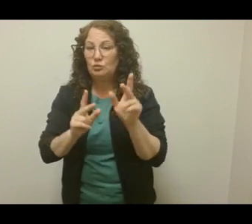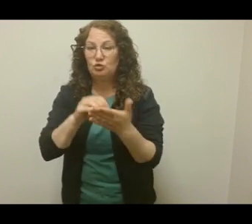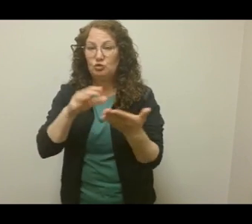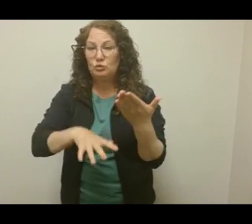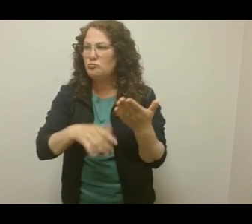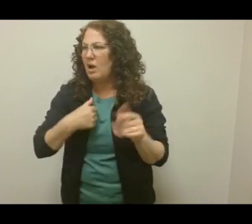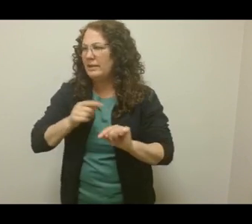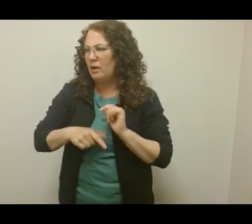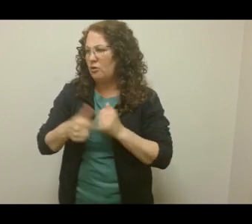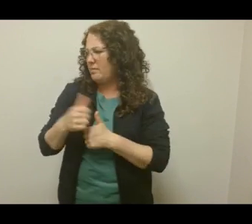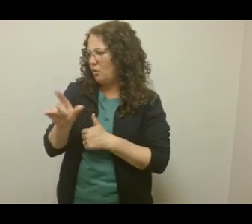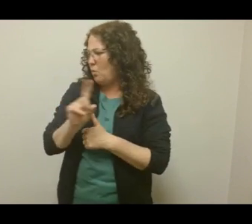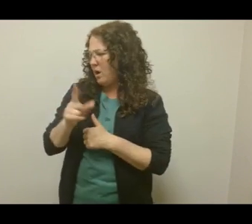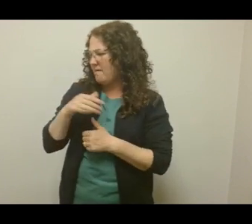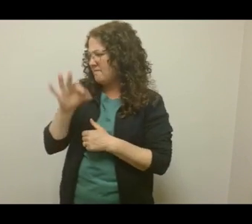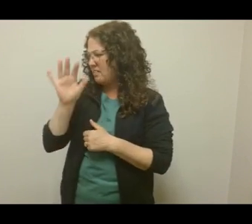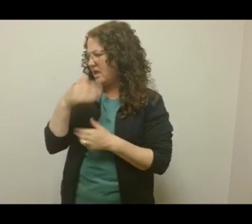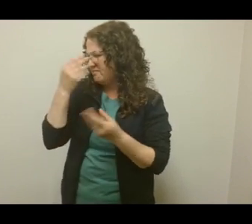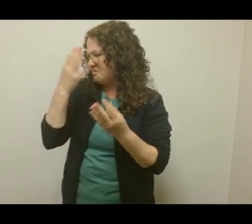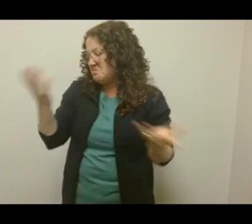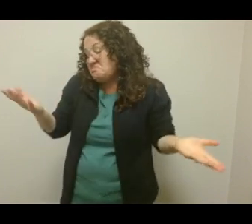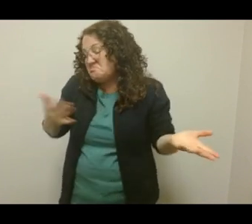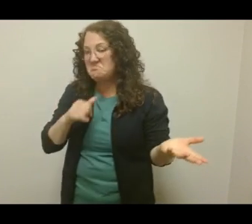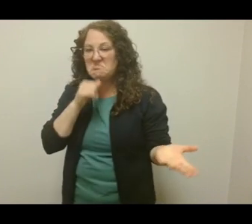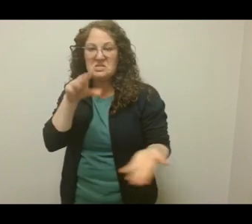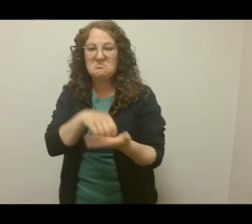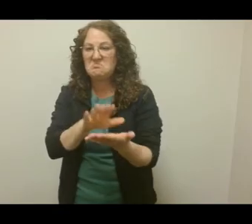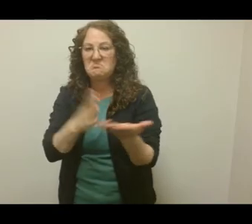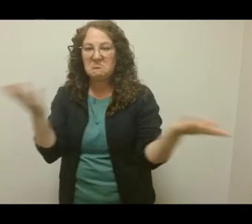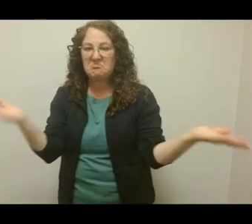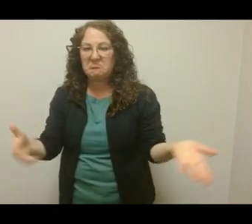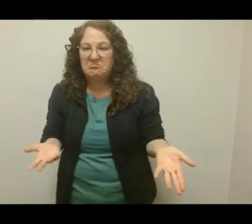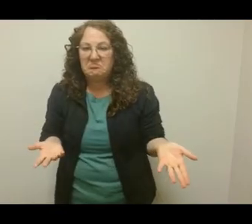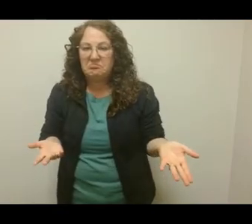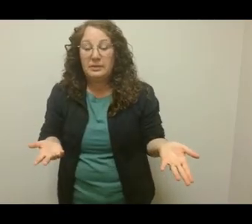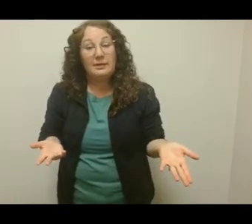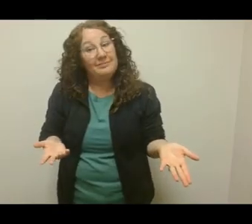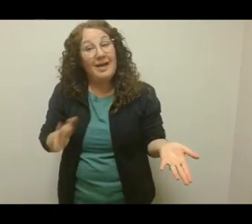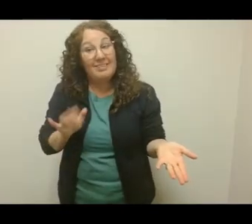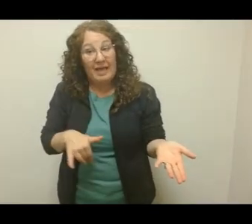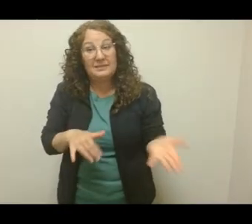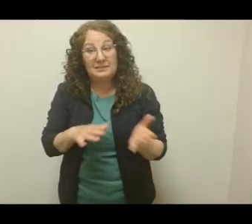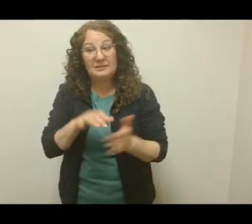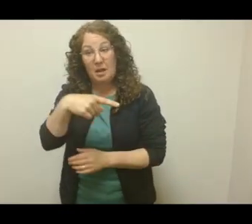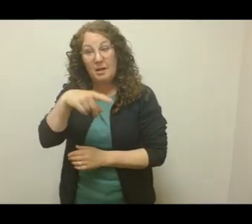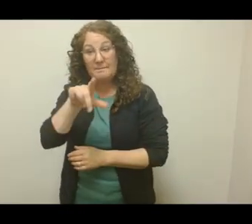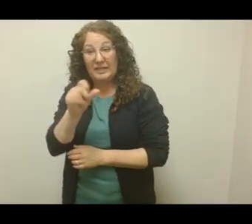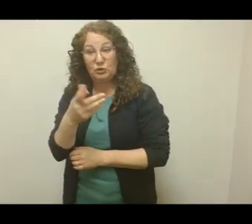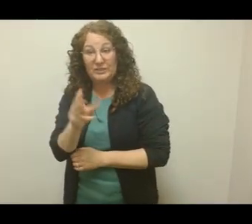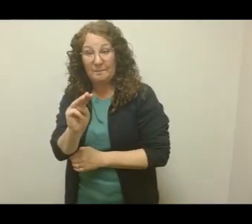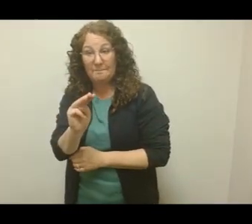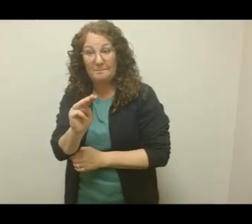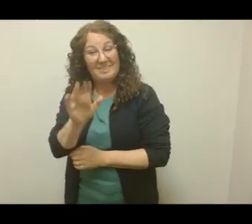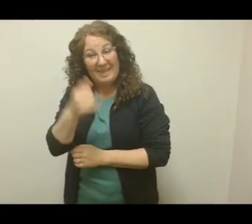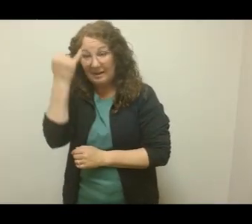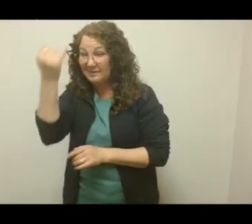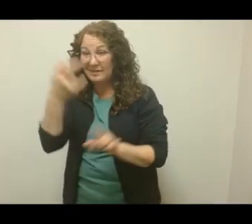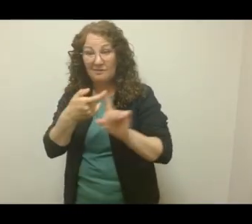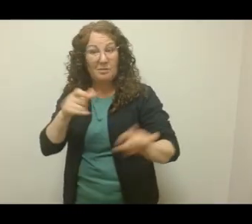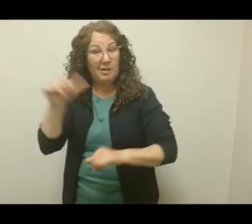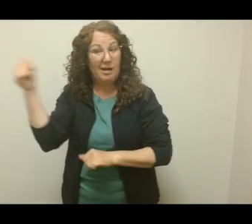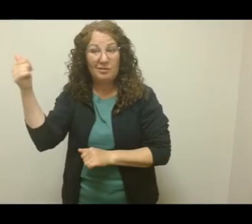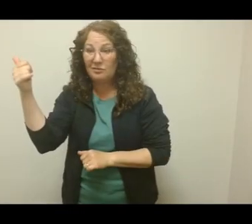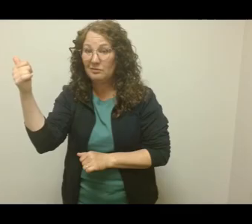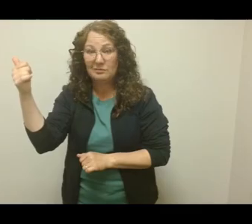remember where they got something, so they just didn't bother looking for it. Well, that's plagiarism. That idea came from an outside